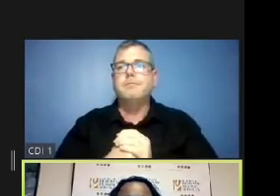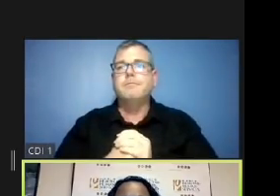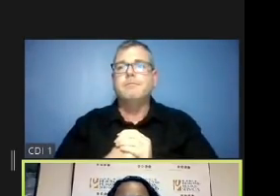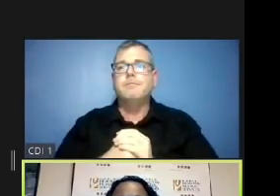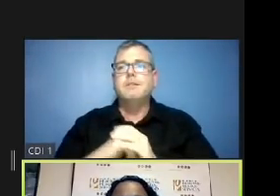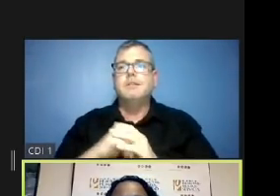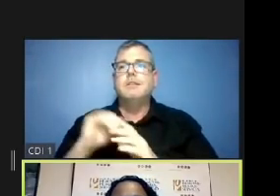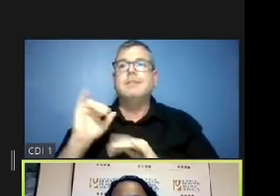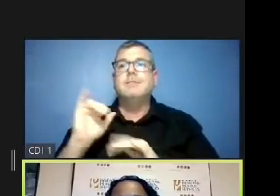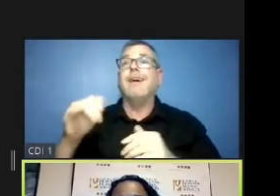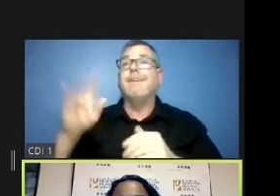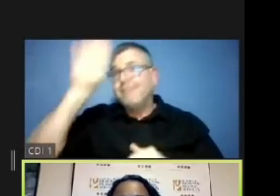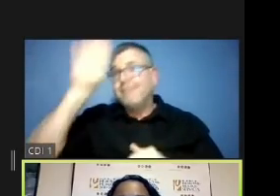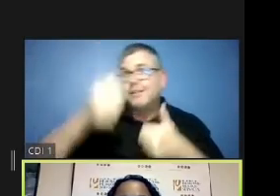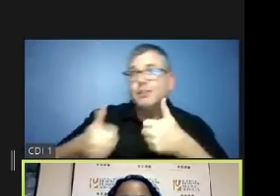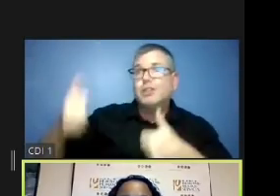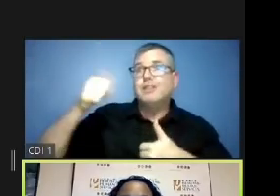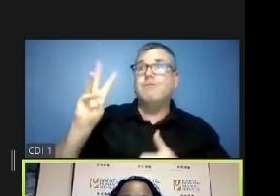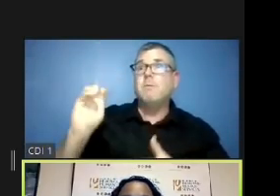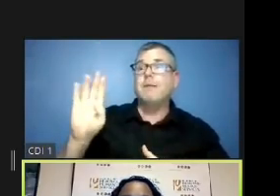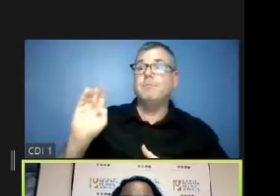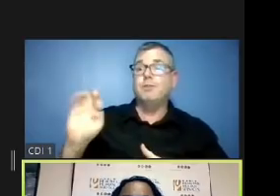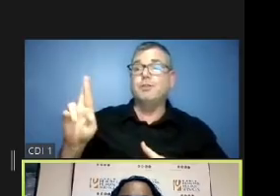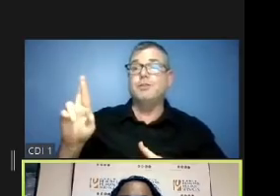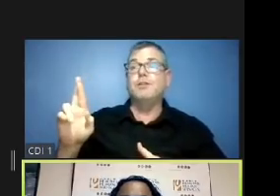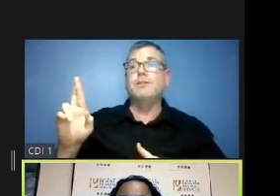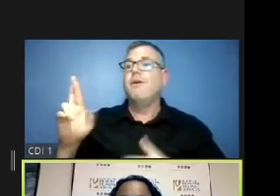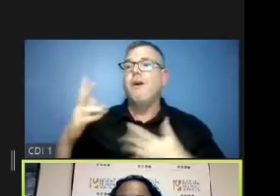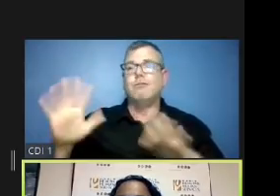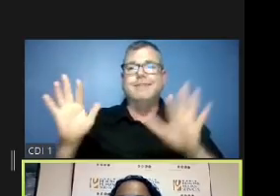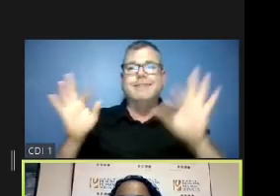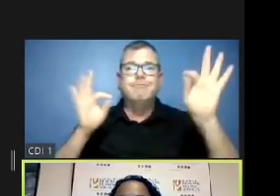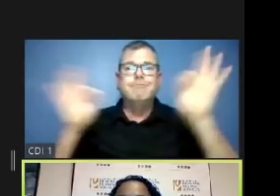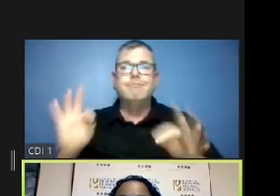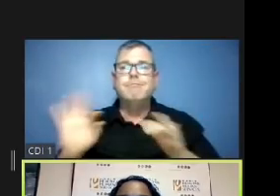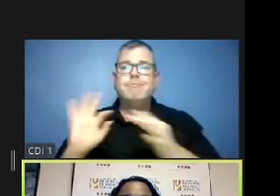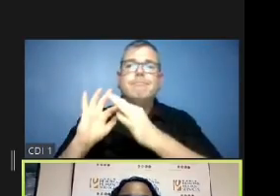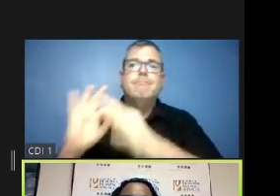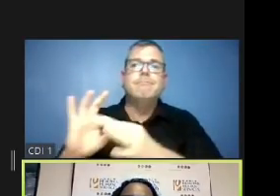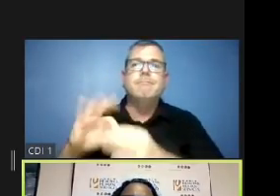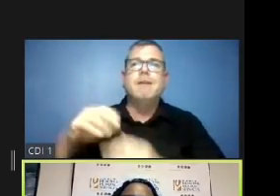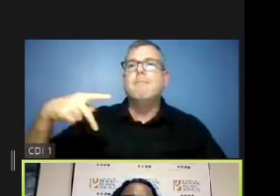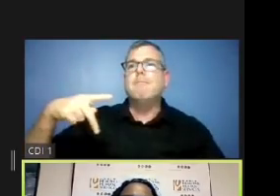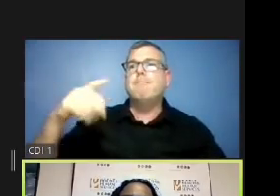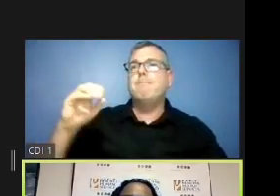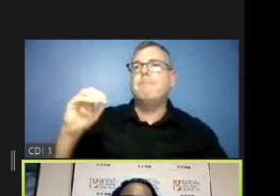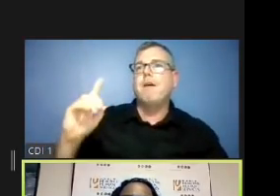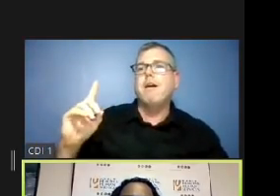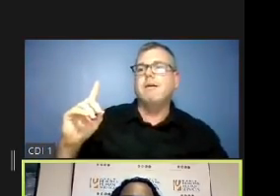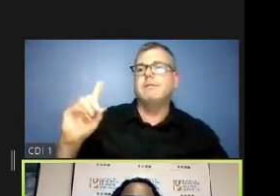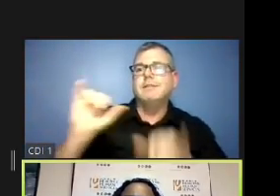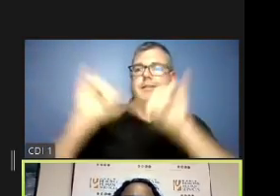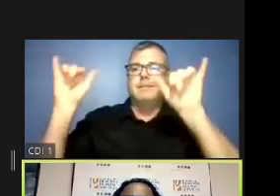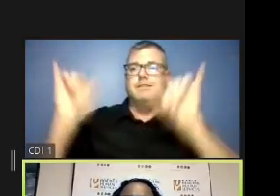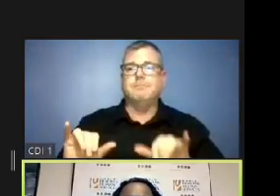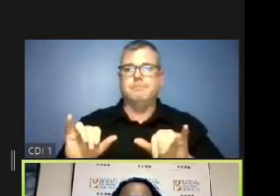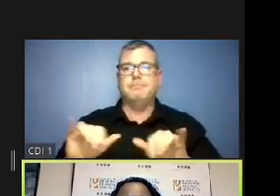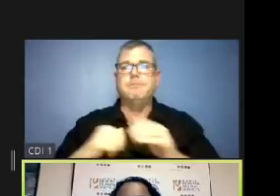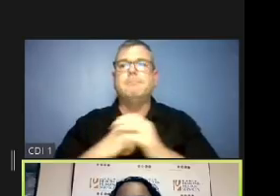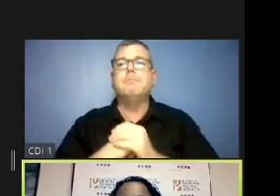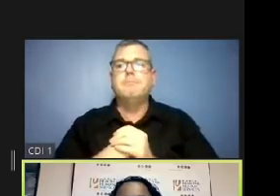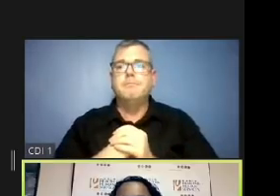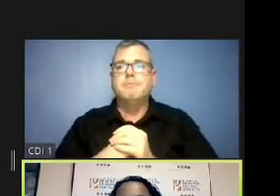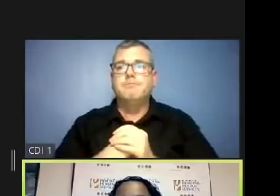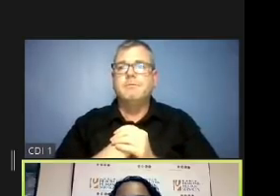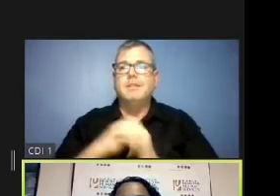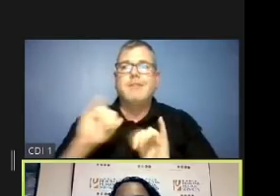our pod is really in this constant state of refinement and a constant